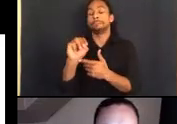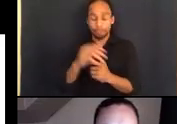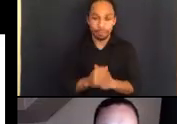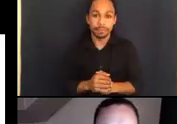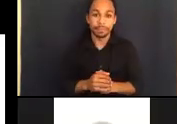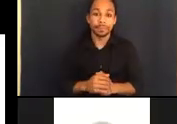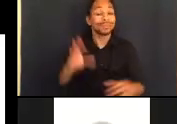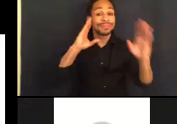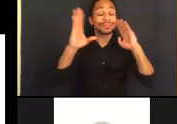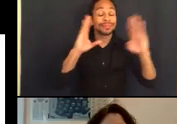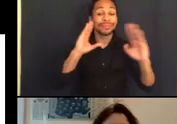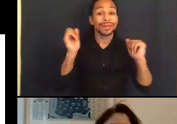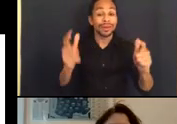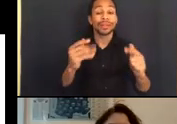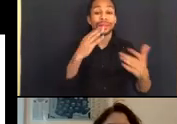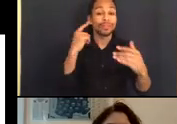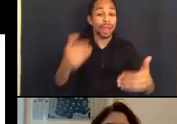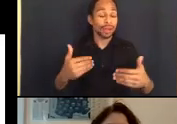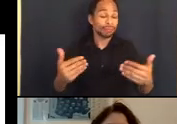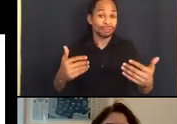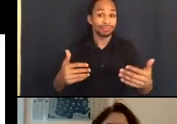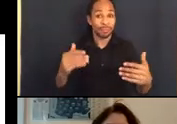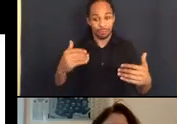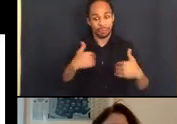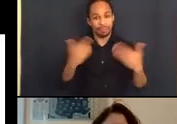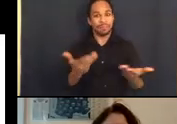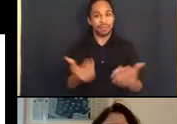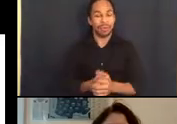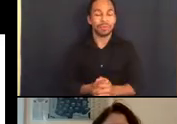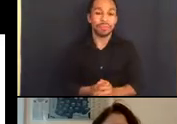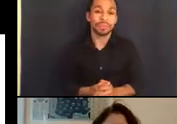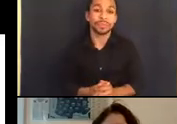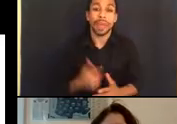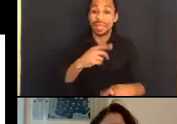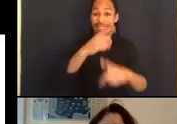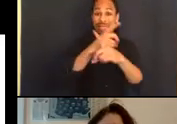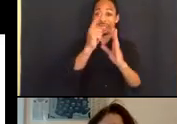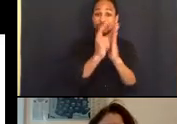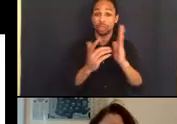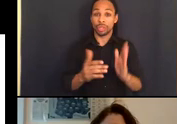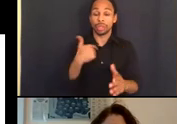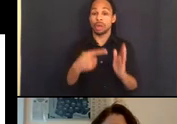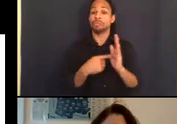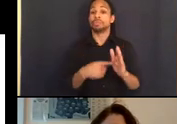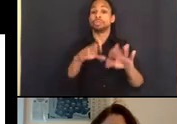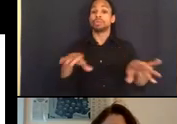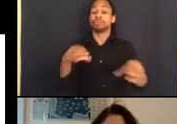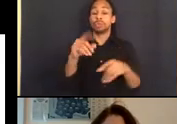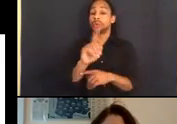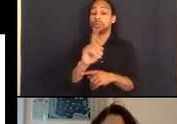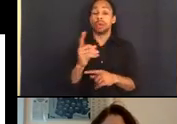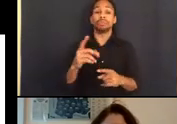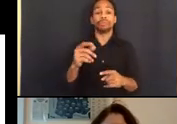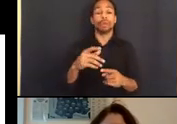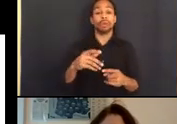you for having me. I am a defense attorney, and I represent children in the juvenile delinquency system